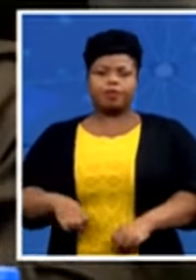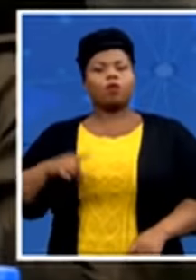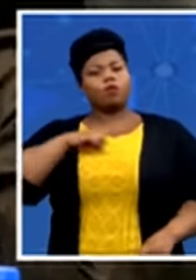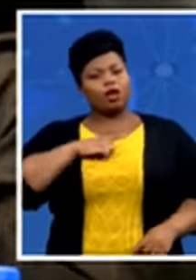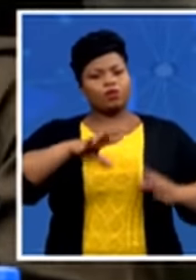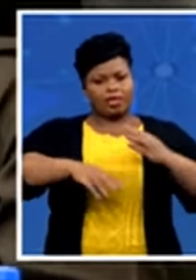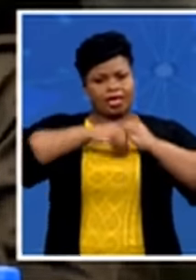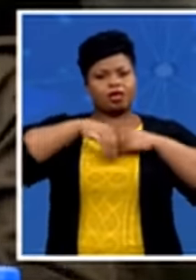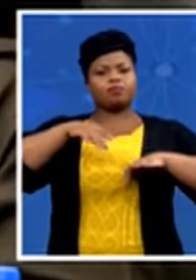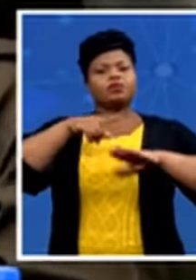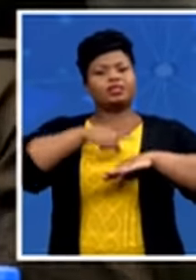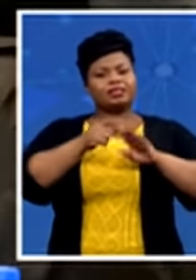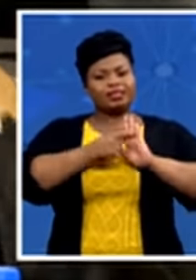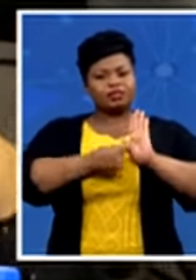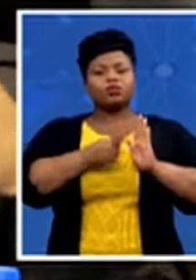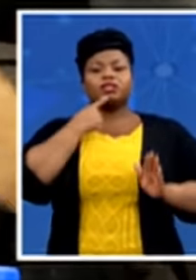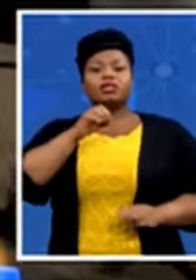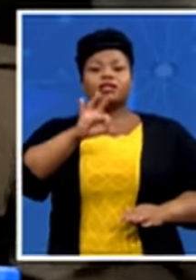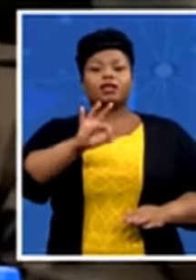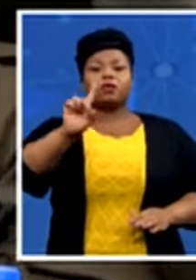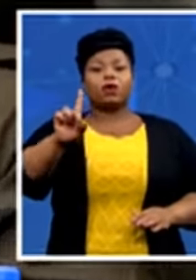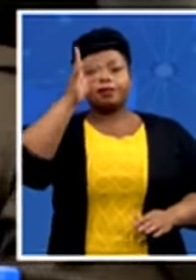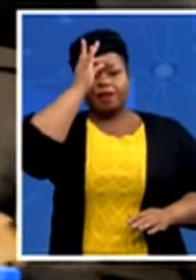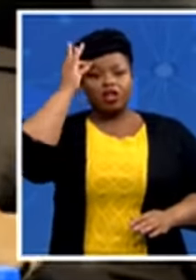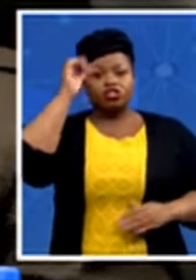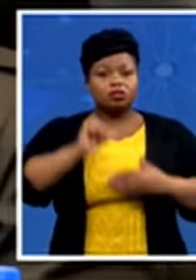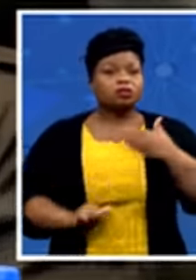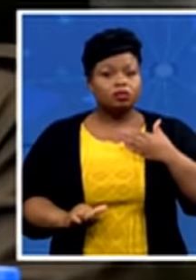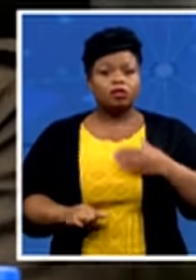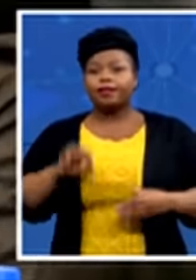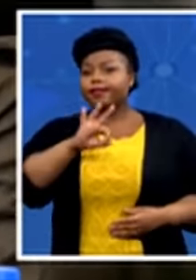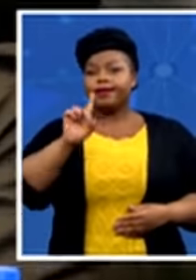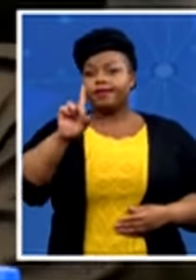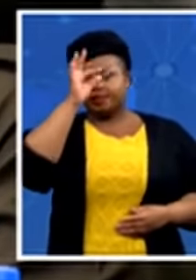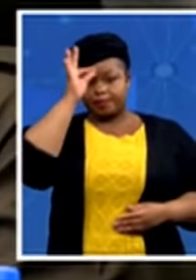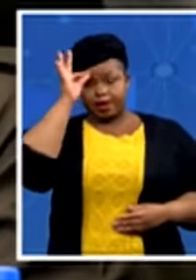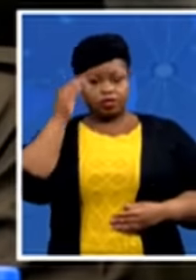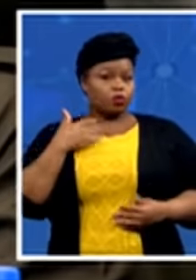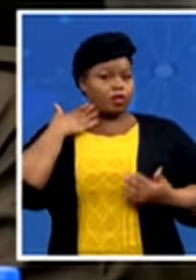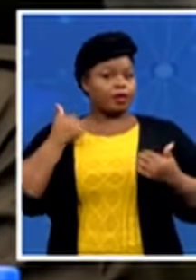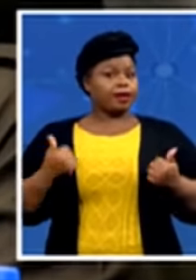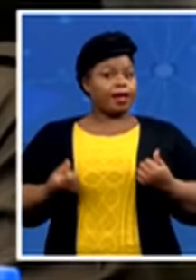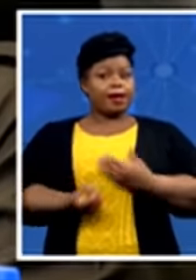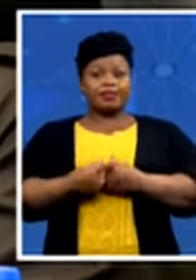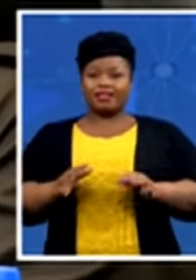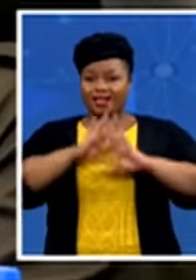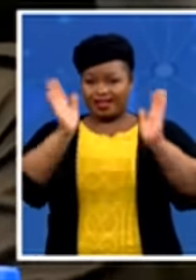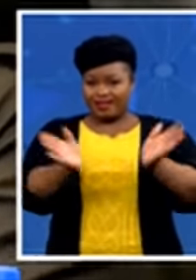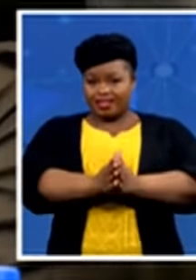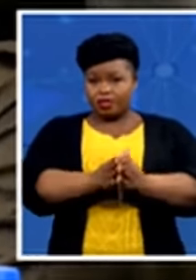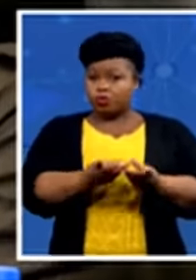March. Will 31st March, when it comes, having addressed all these things, we will.